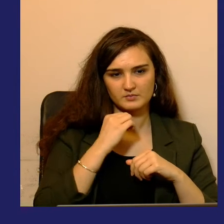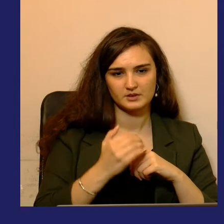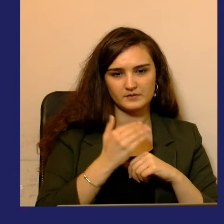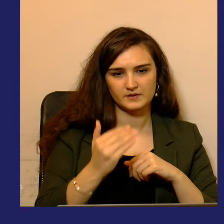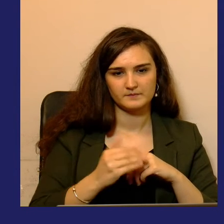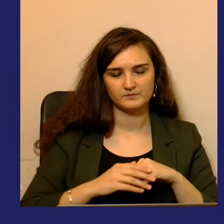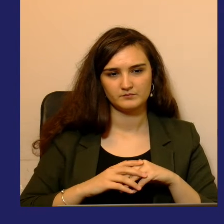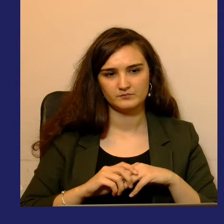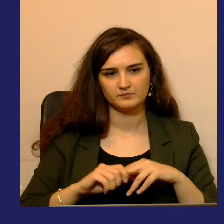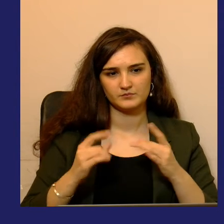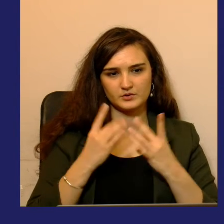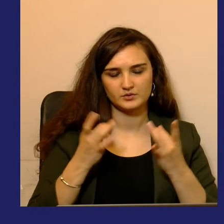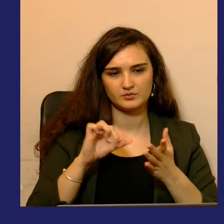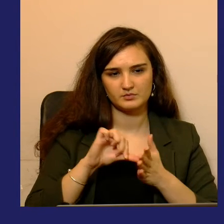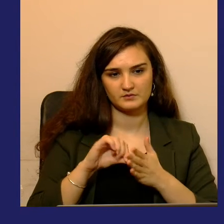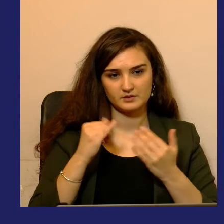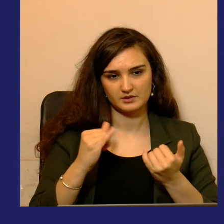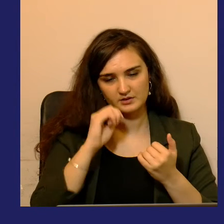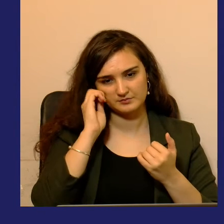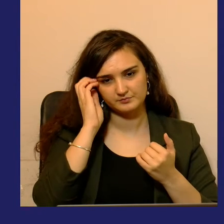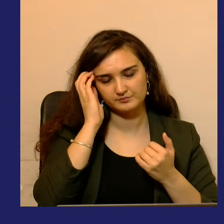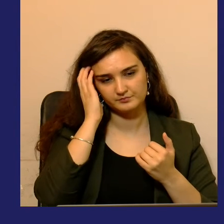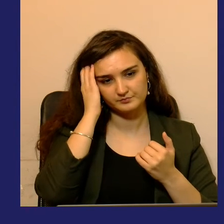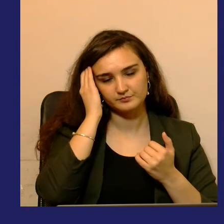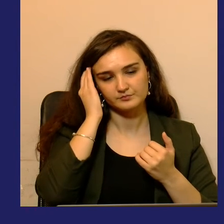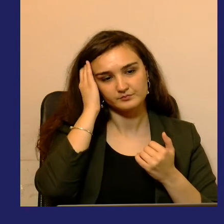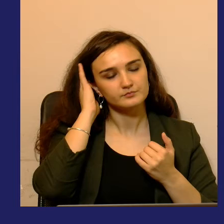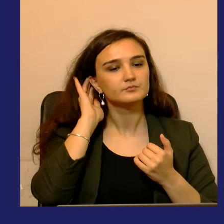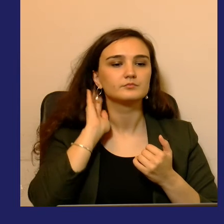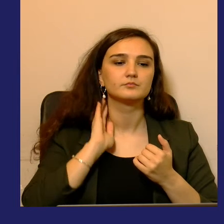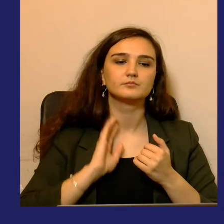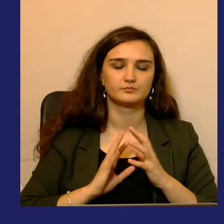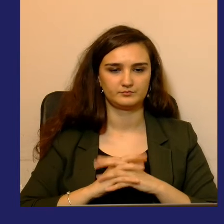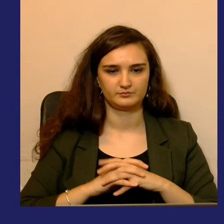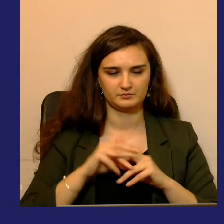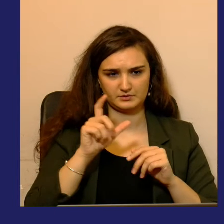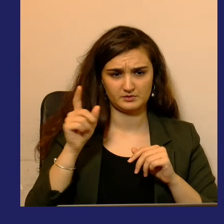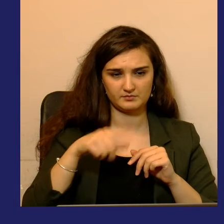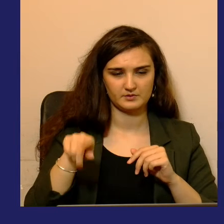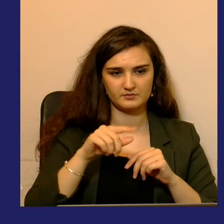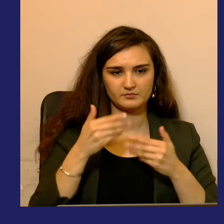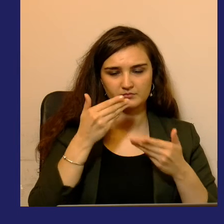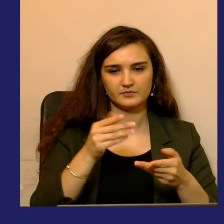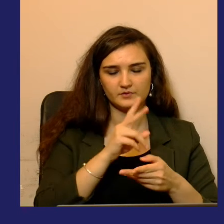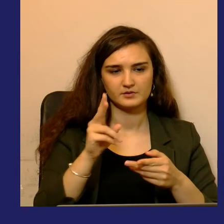I want to encourage people who are signed in on the chat to go ahead and ask us questions.